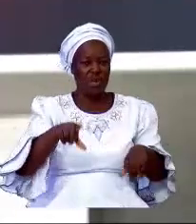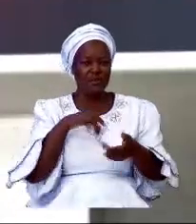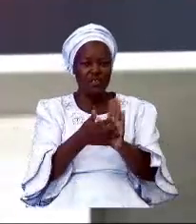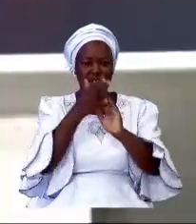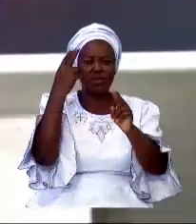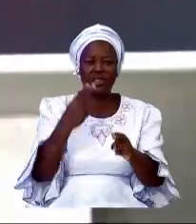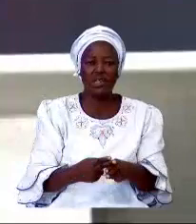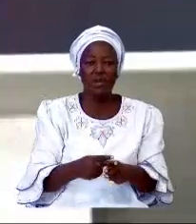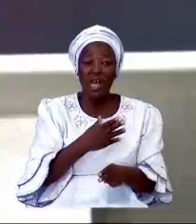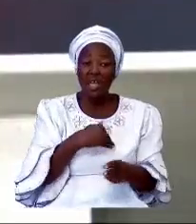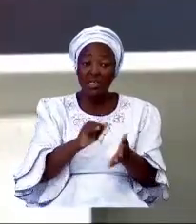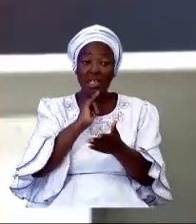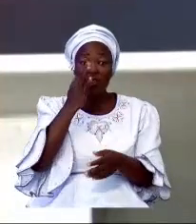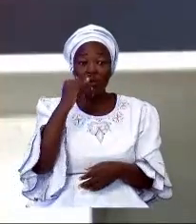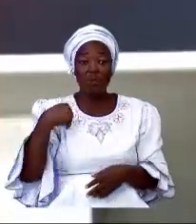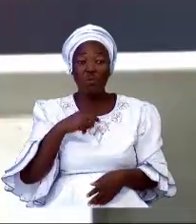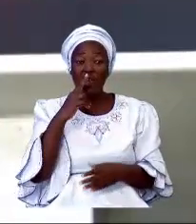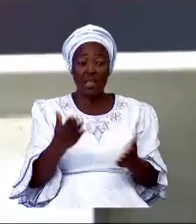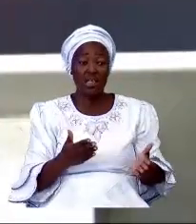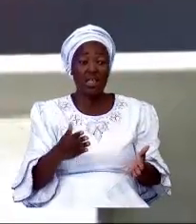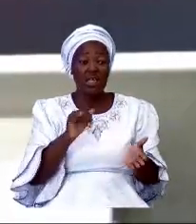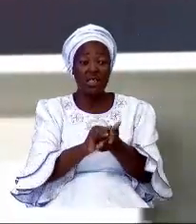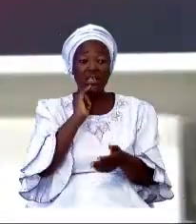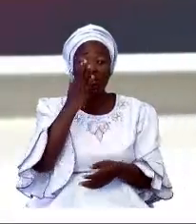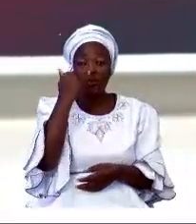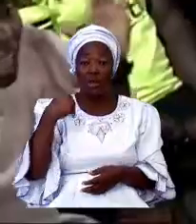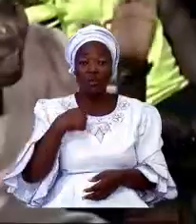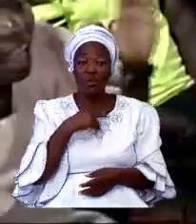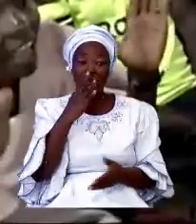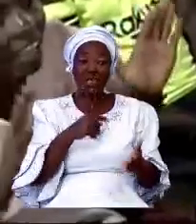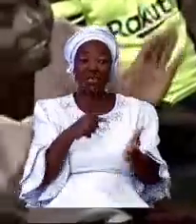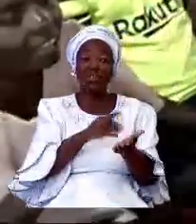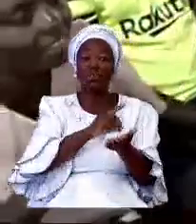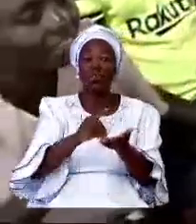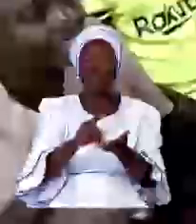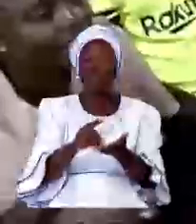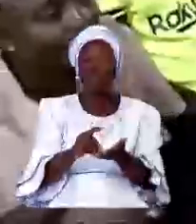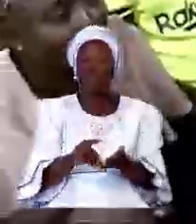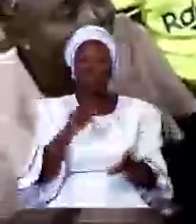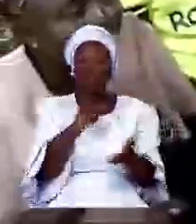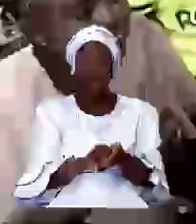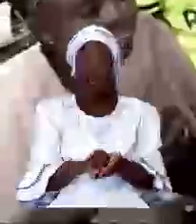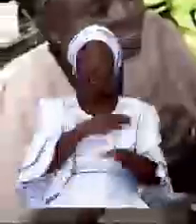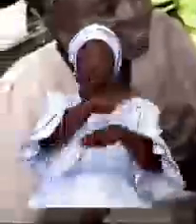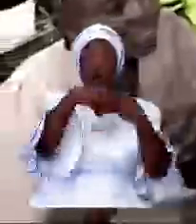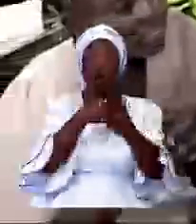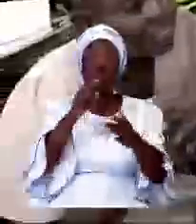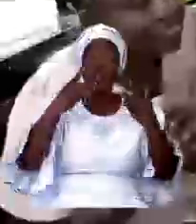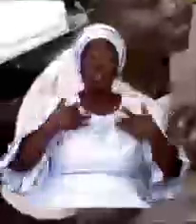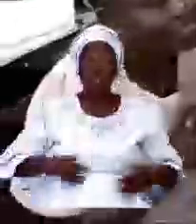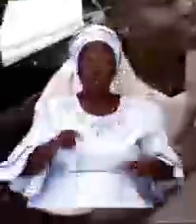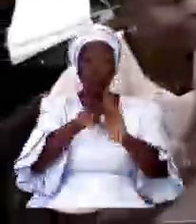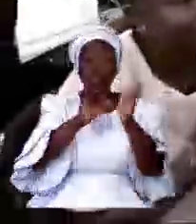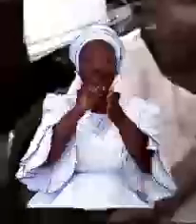discouragement, the Lord will touch your life. And that's why we're here. That's why we're here